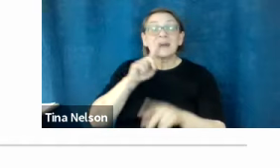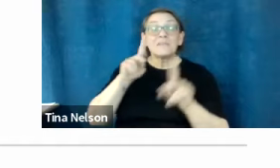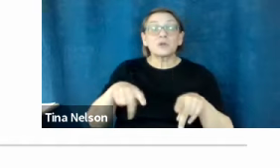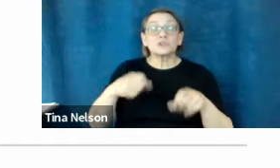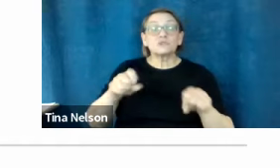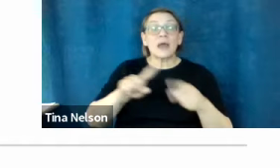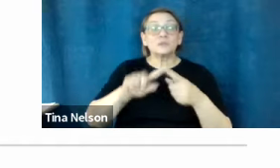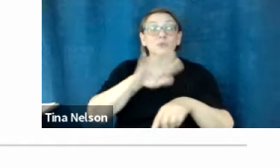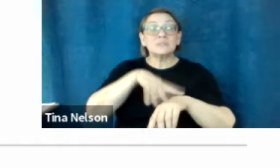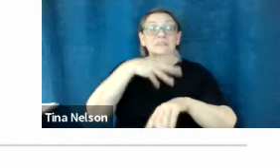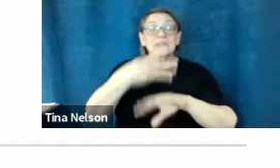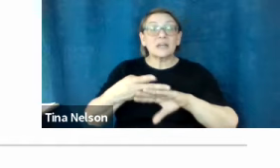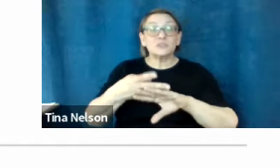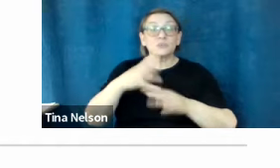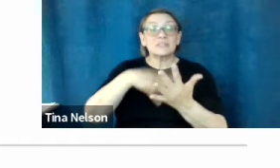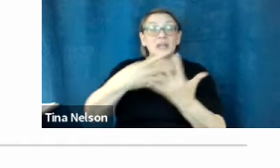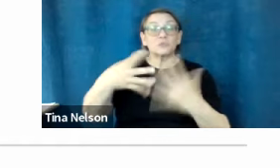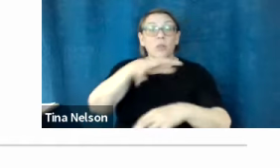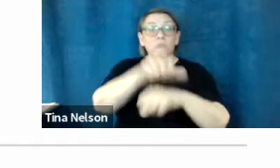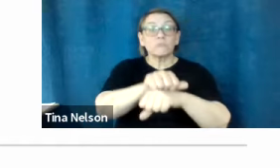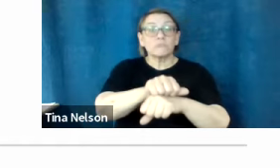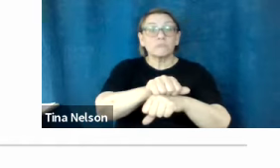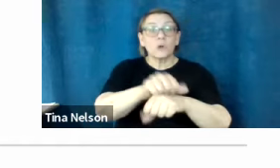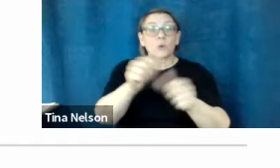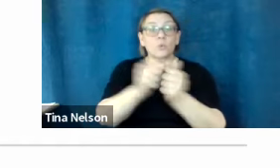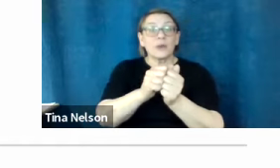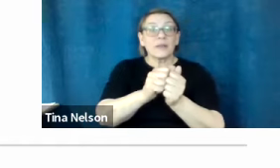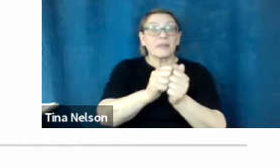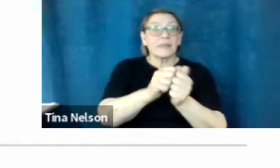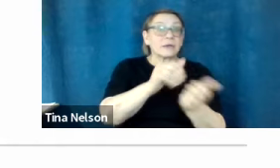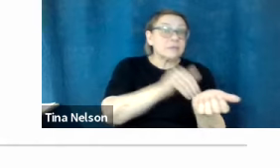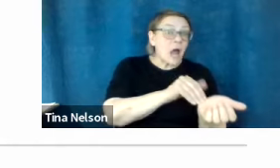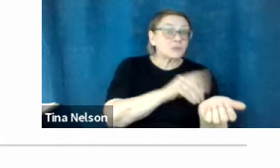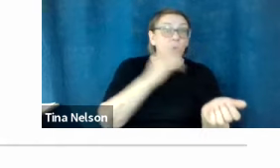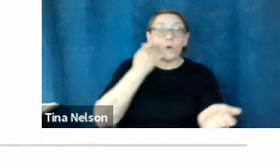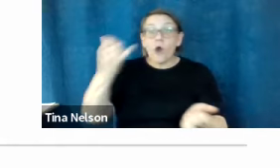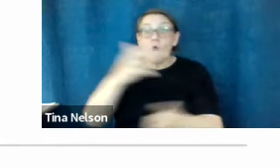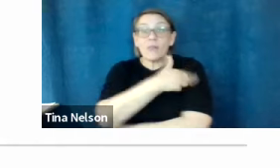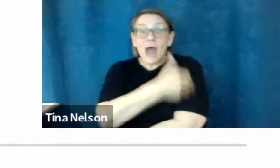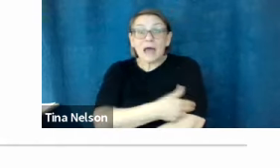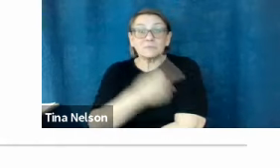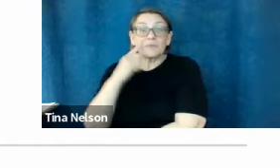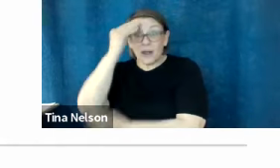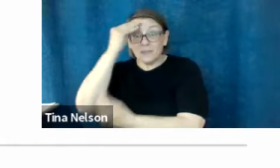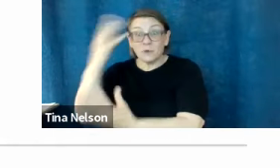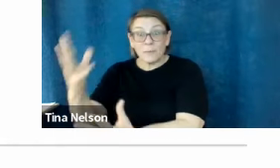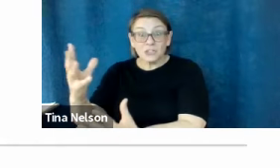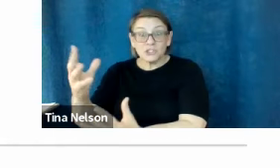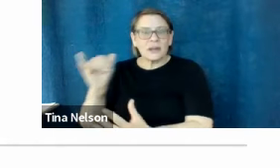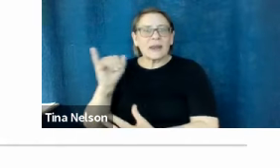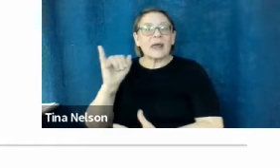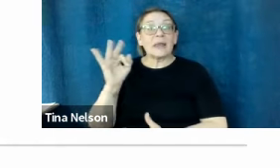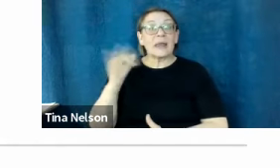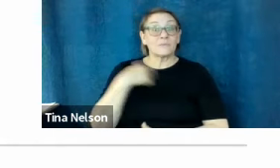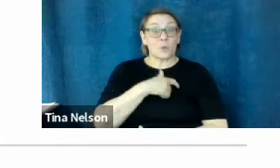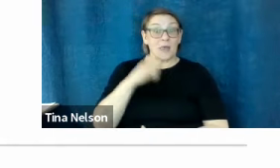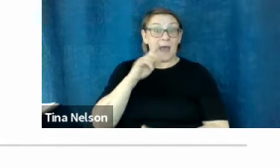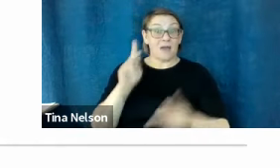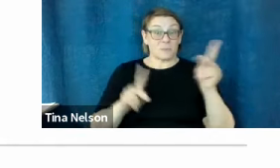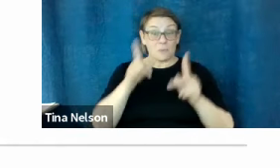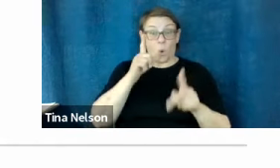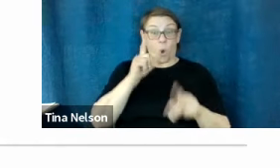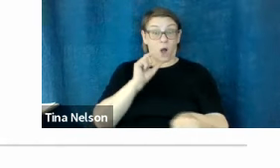schedule an appointment with a physician or trying to call into the hospital to get information. And if we have folks who are working in those